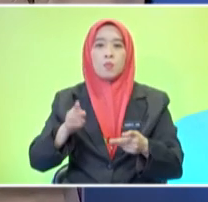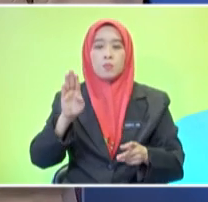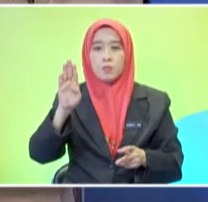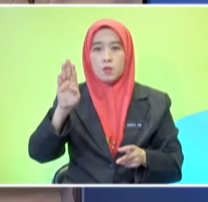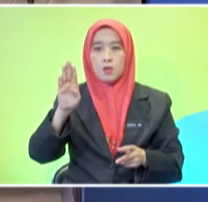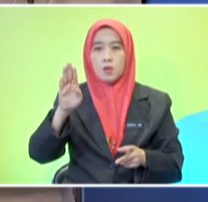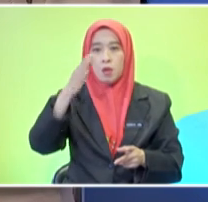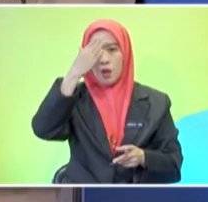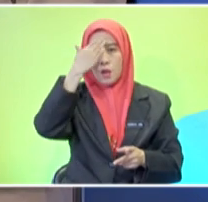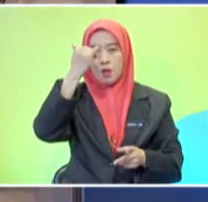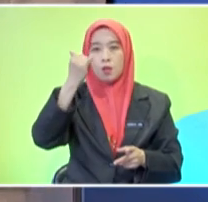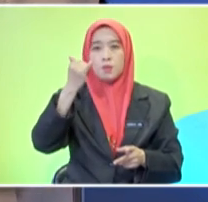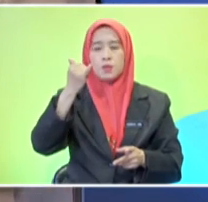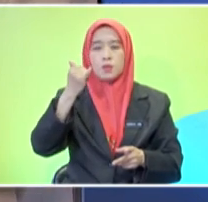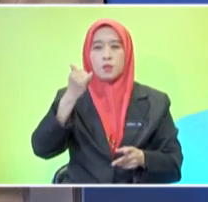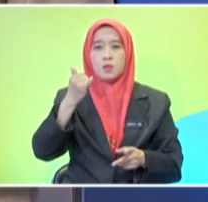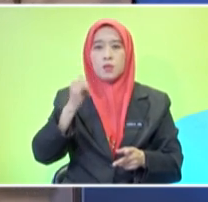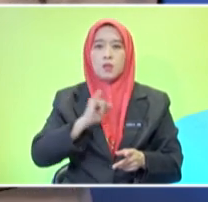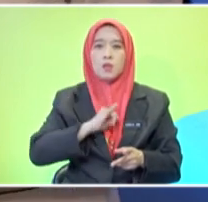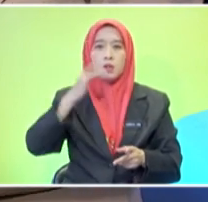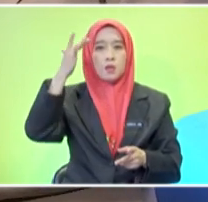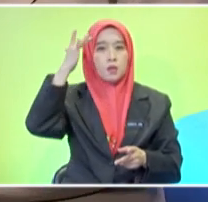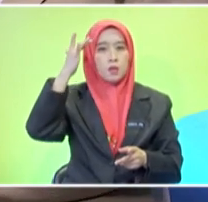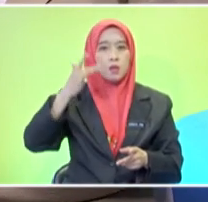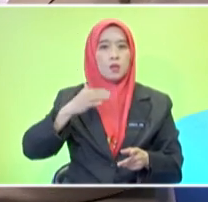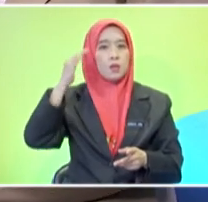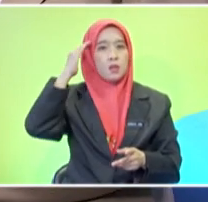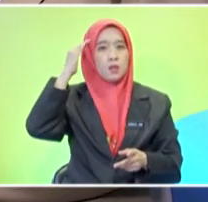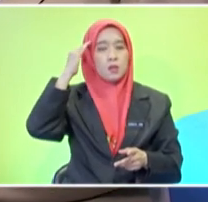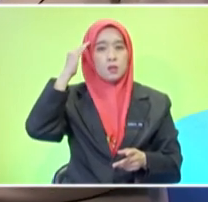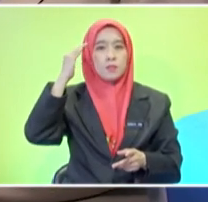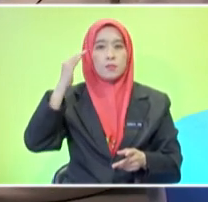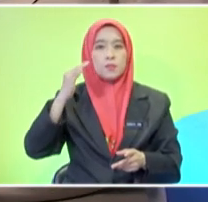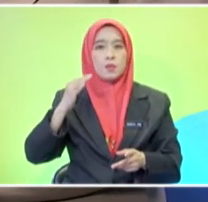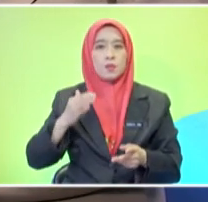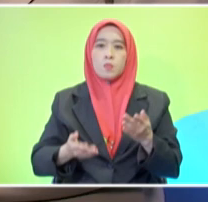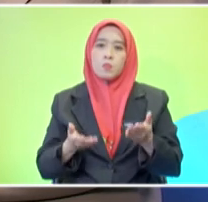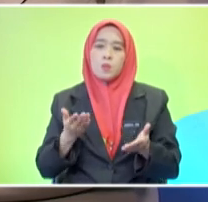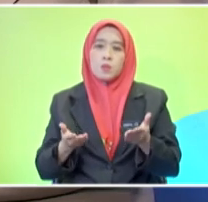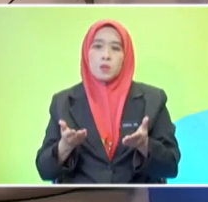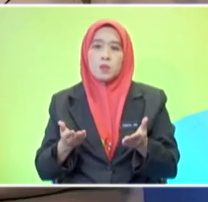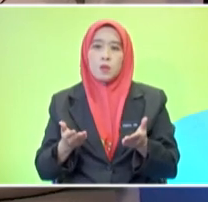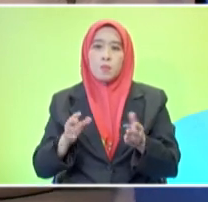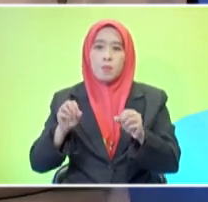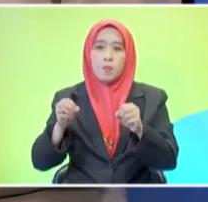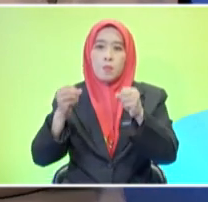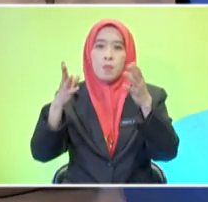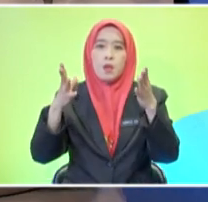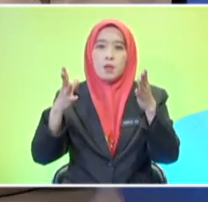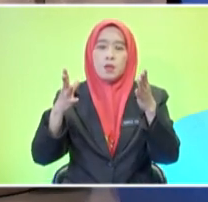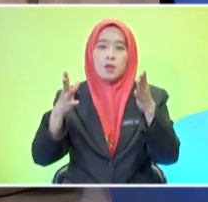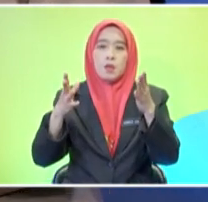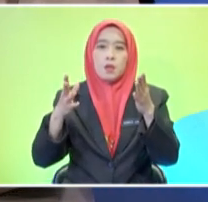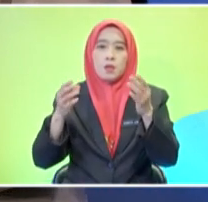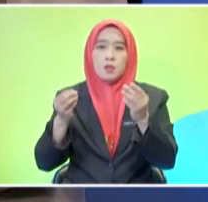Why do you think it is, Shafika? I think because perhaps there are more seedlings